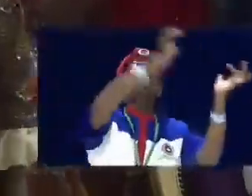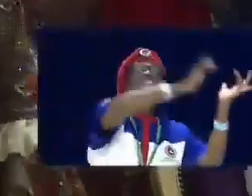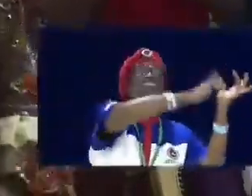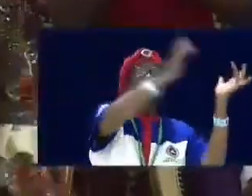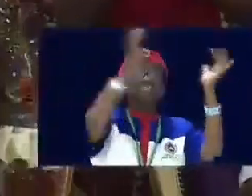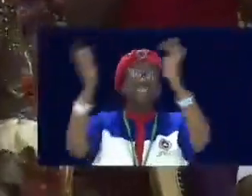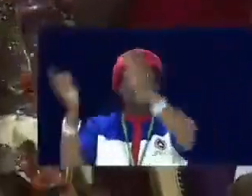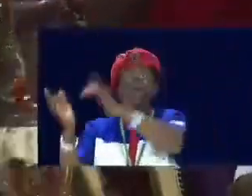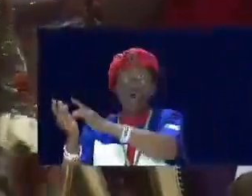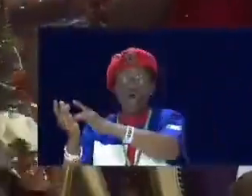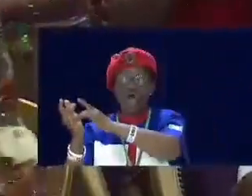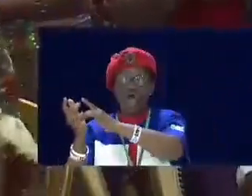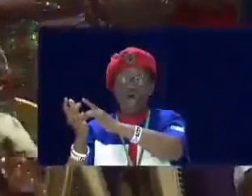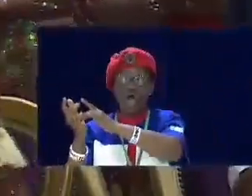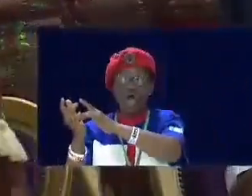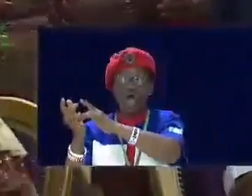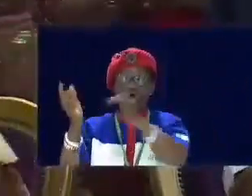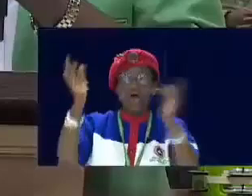Jesus!